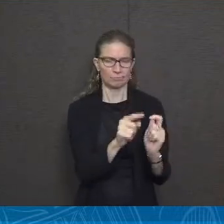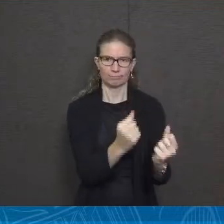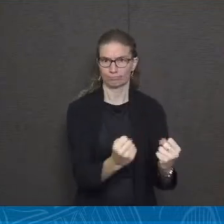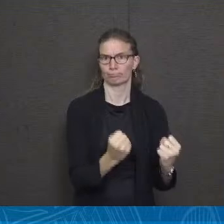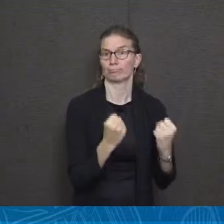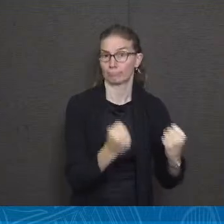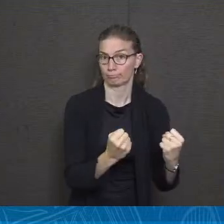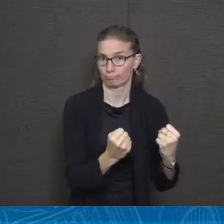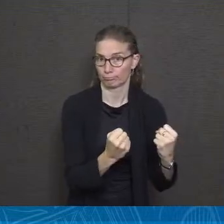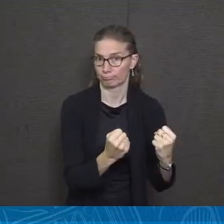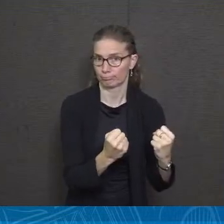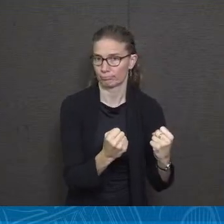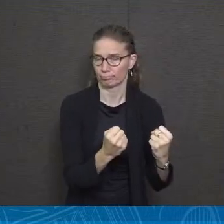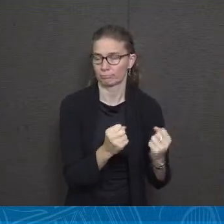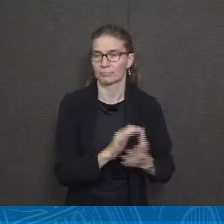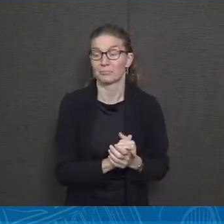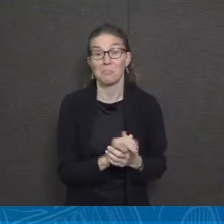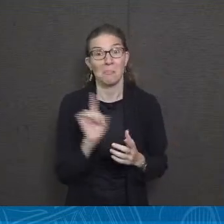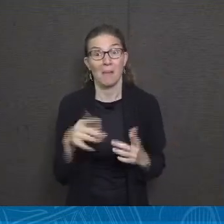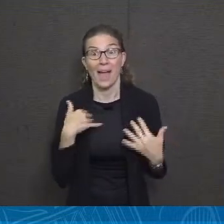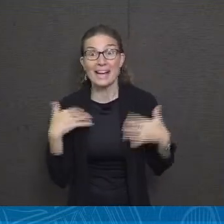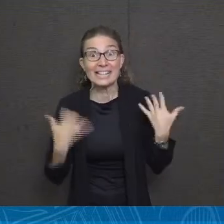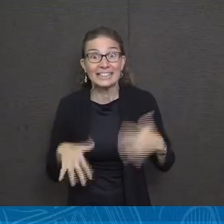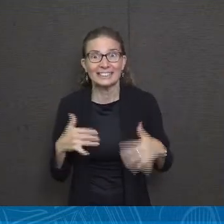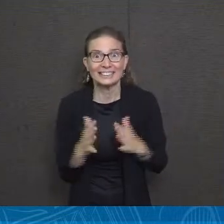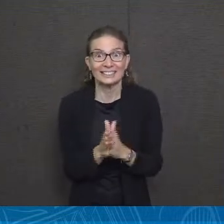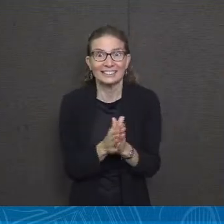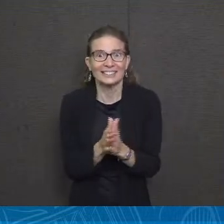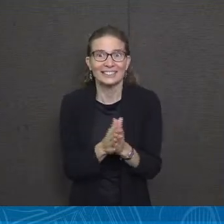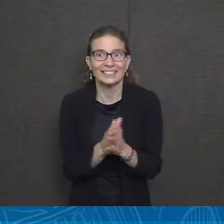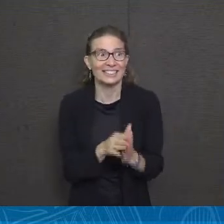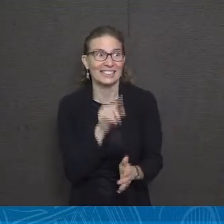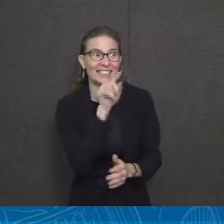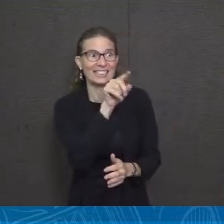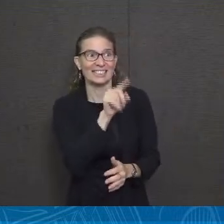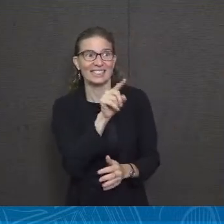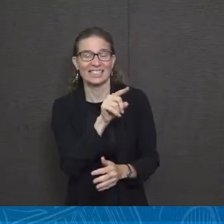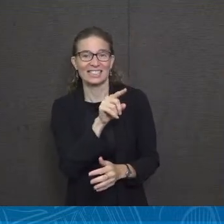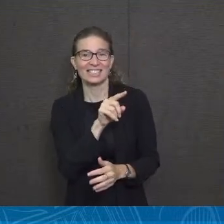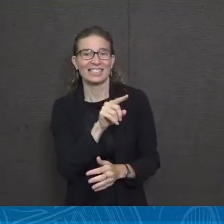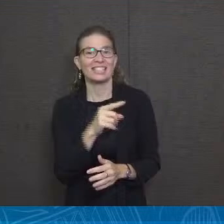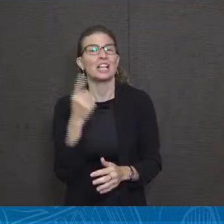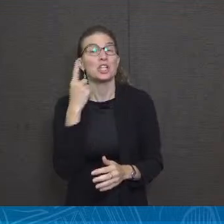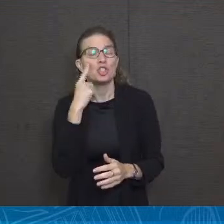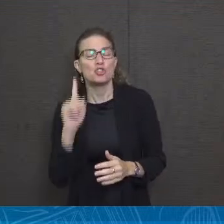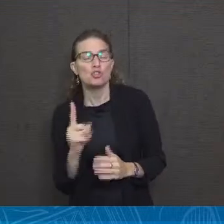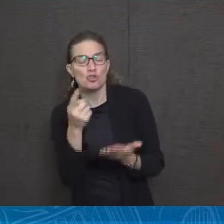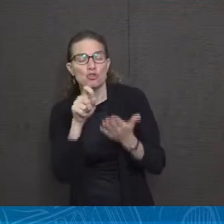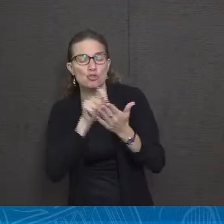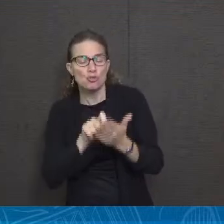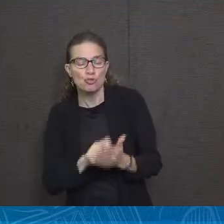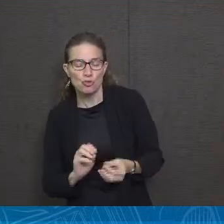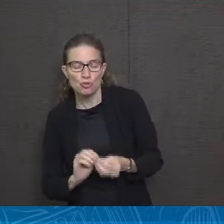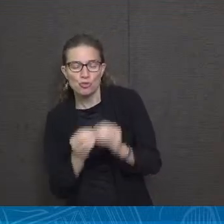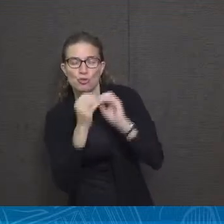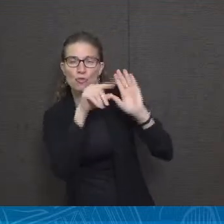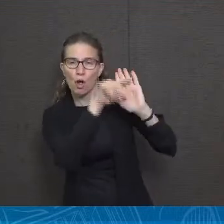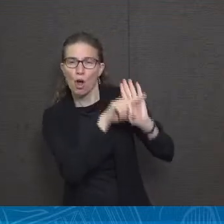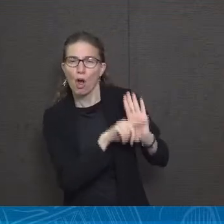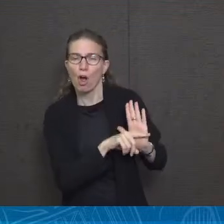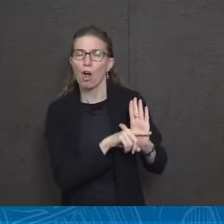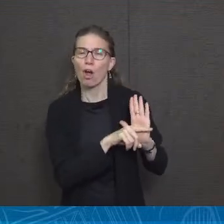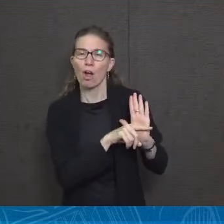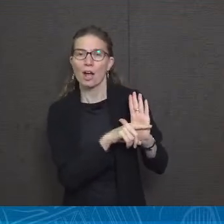We are incredibly excited about the draft articles, and that's because even though we've been doing this work with the IFRC